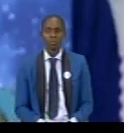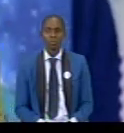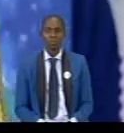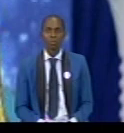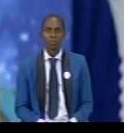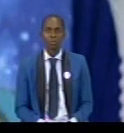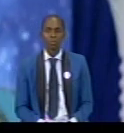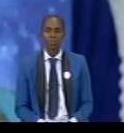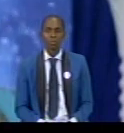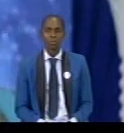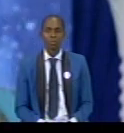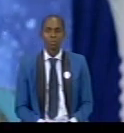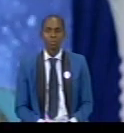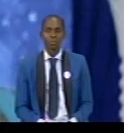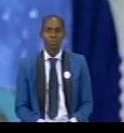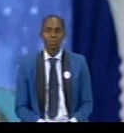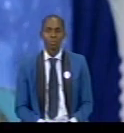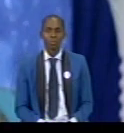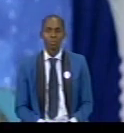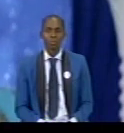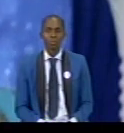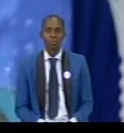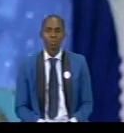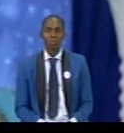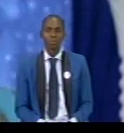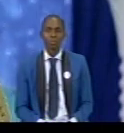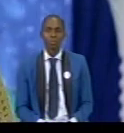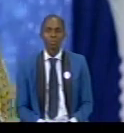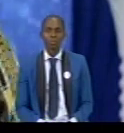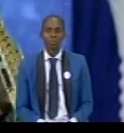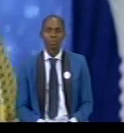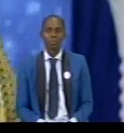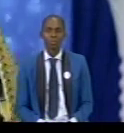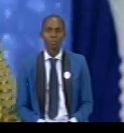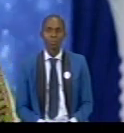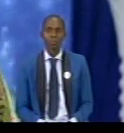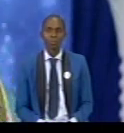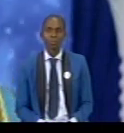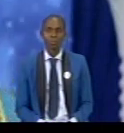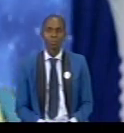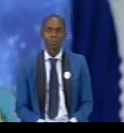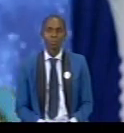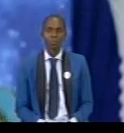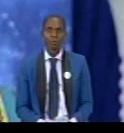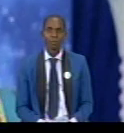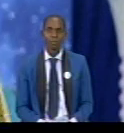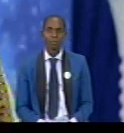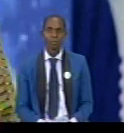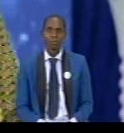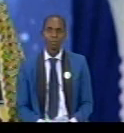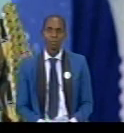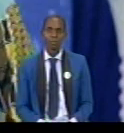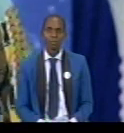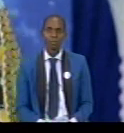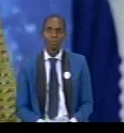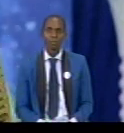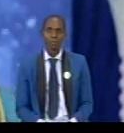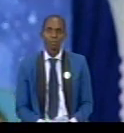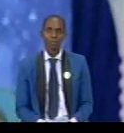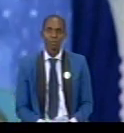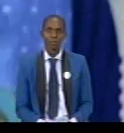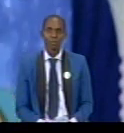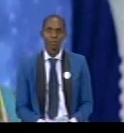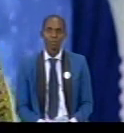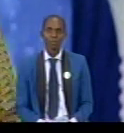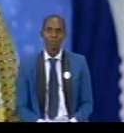yi ninu 2020 ni brother mi ko lo wa mu mi wa si